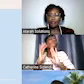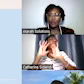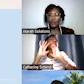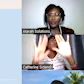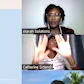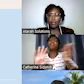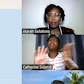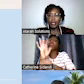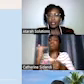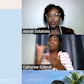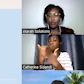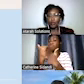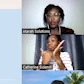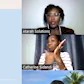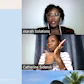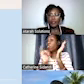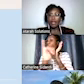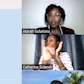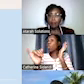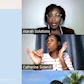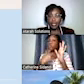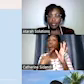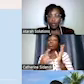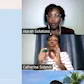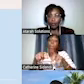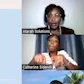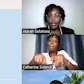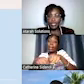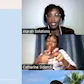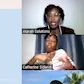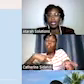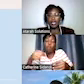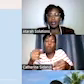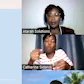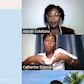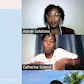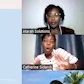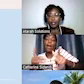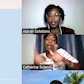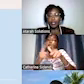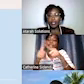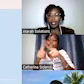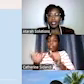those of you who took a break to become mothers or parents.